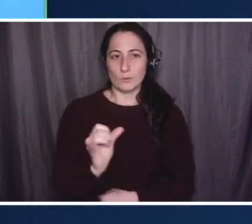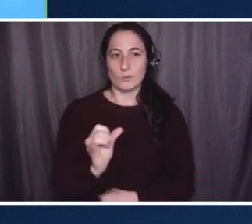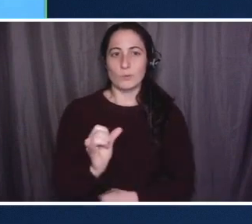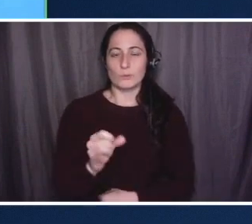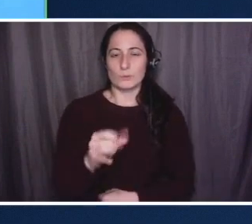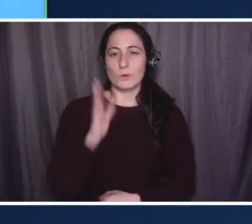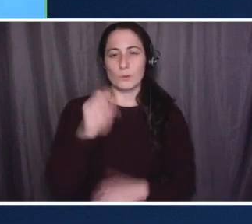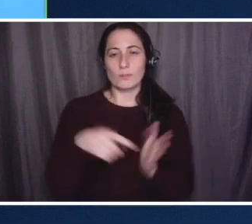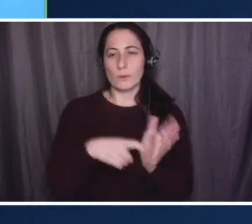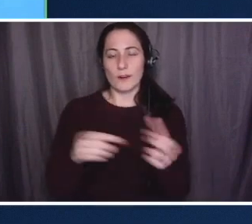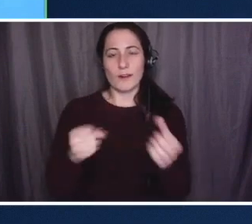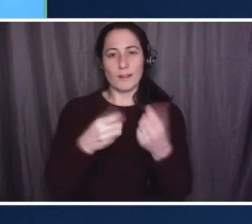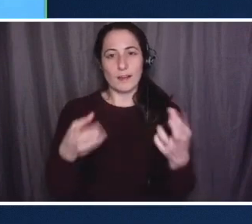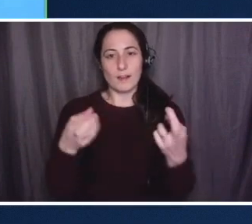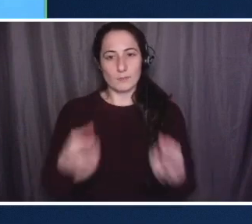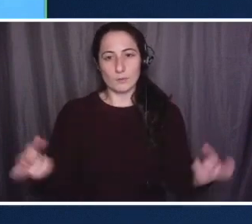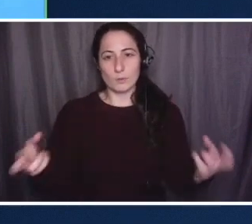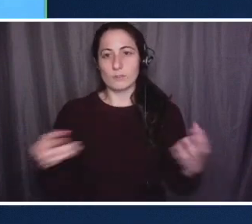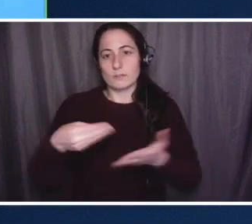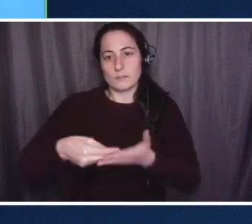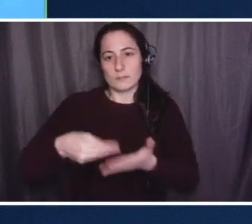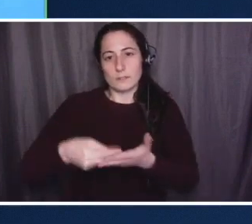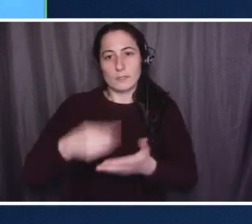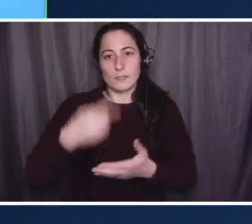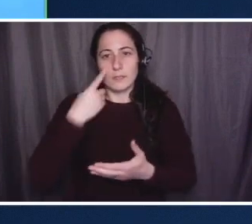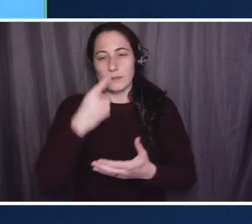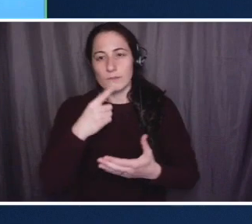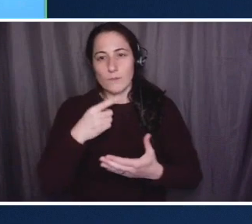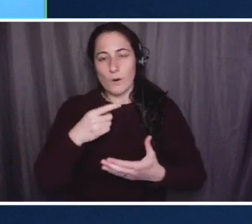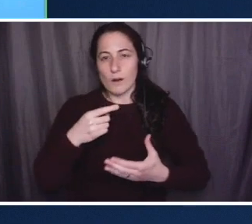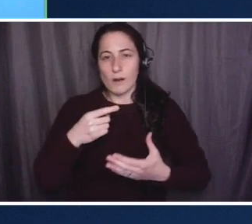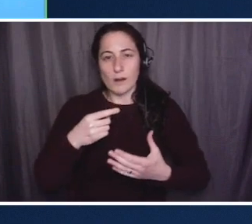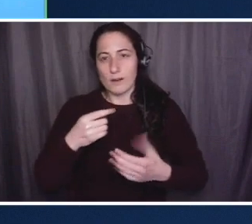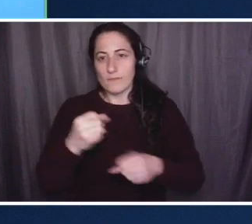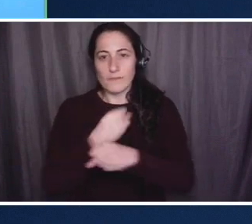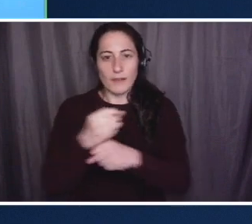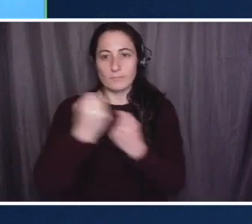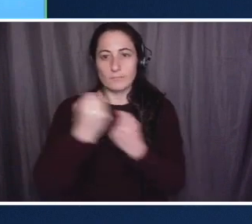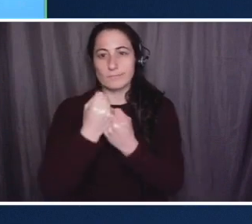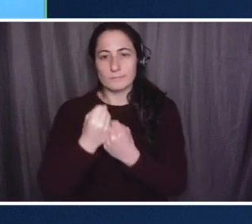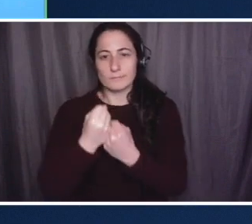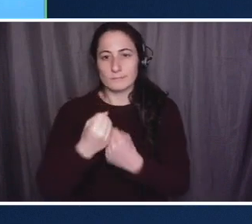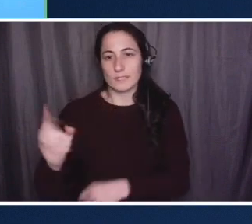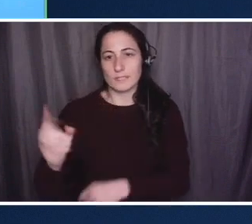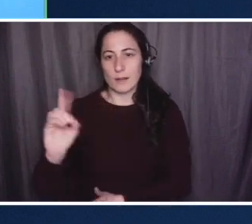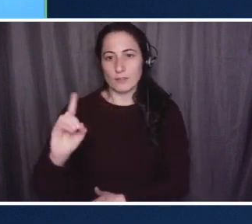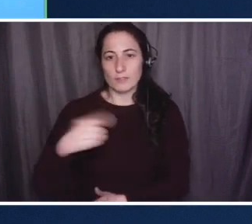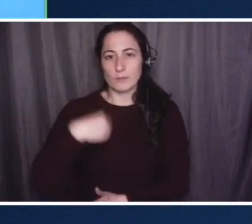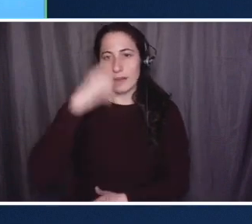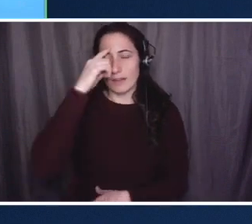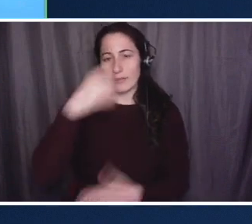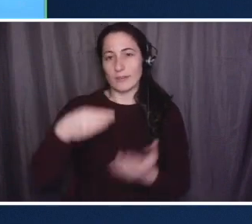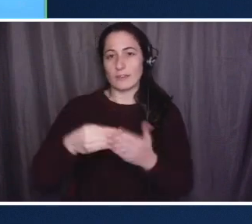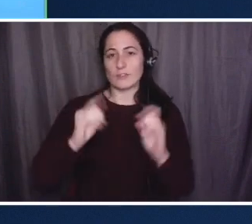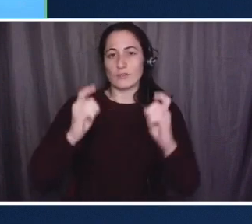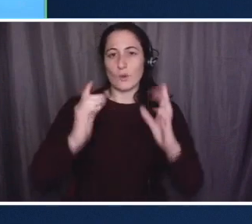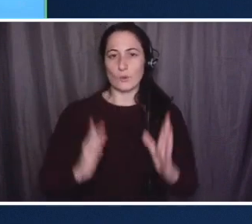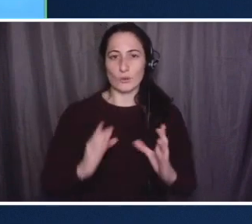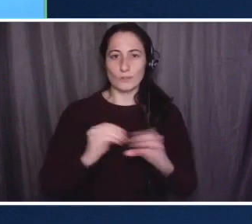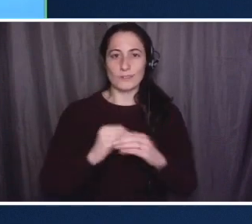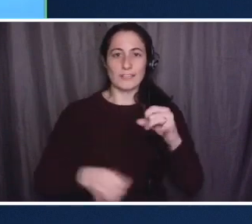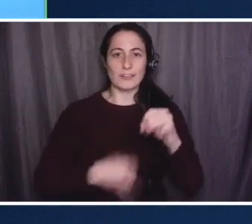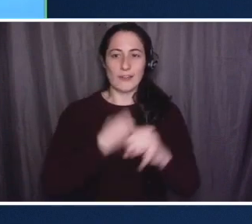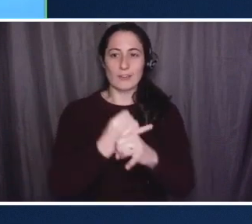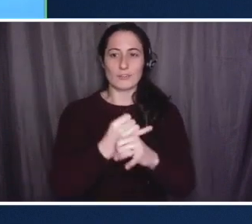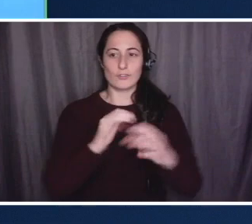of resources to fight for democracy. And I think that donors and the international community should try to focus on